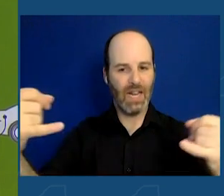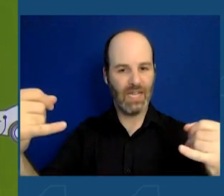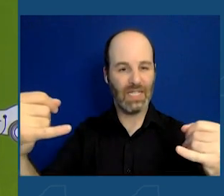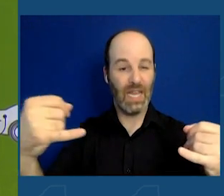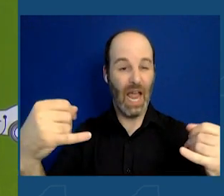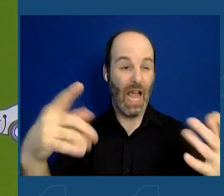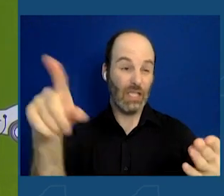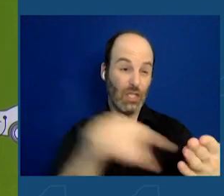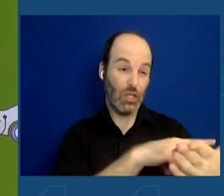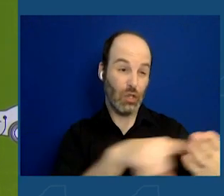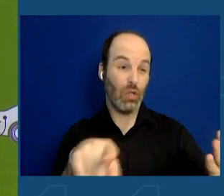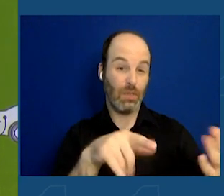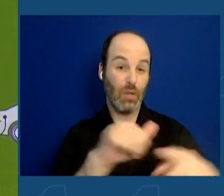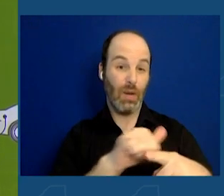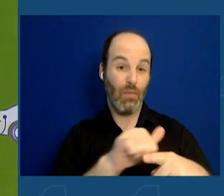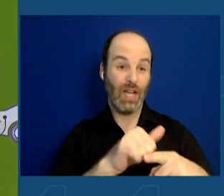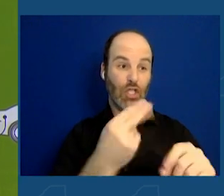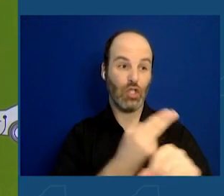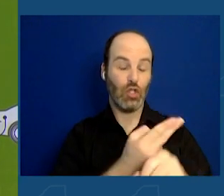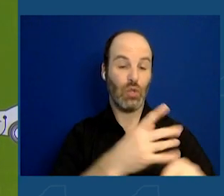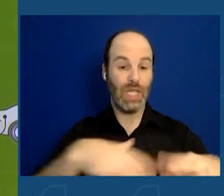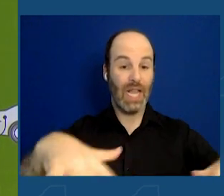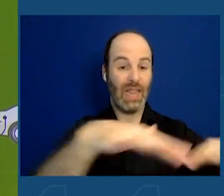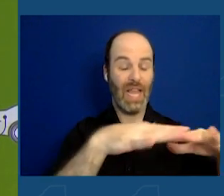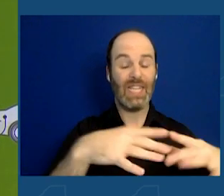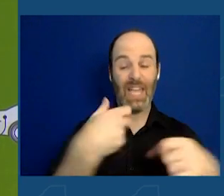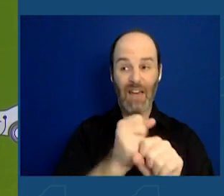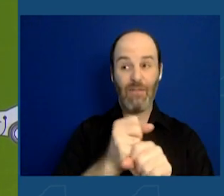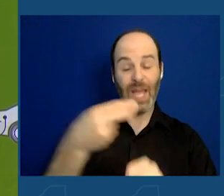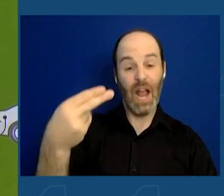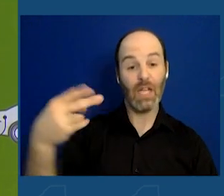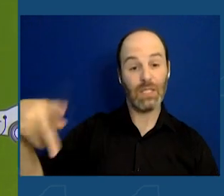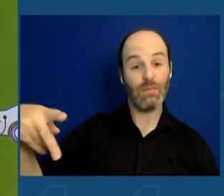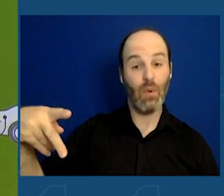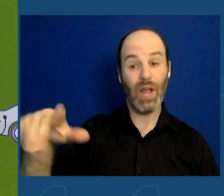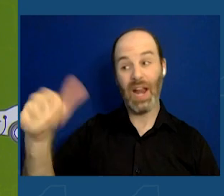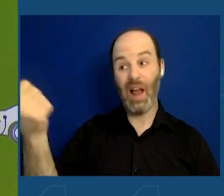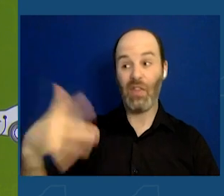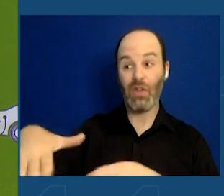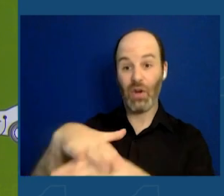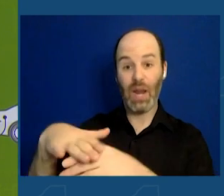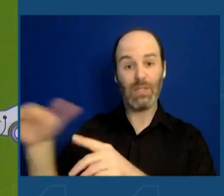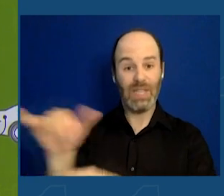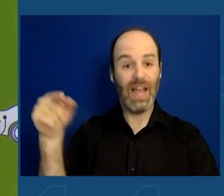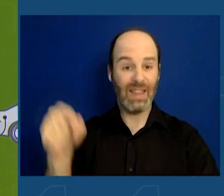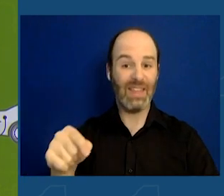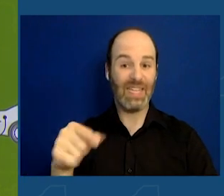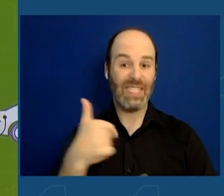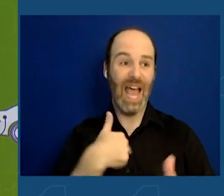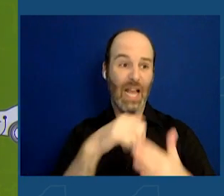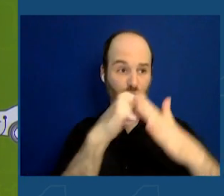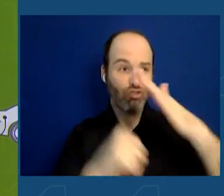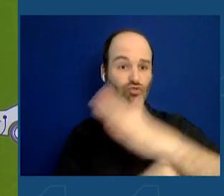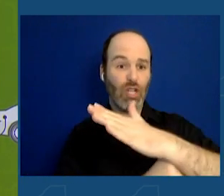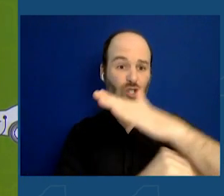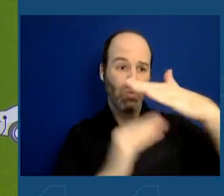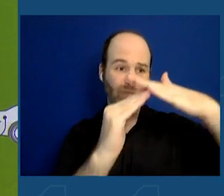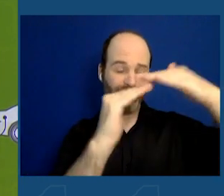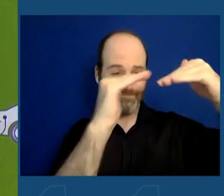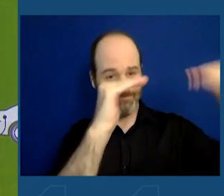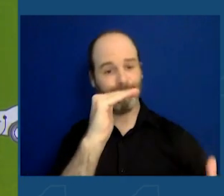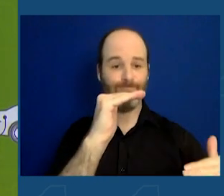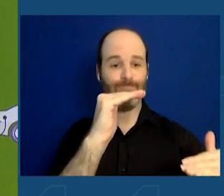practices, have put Hunts Point and neighborhoods like this throughout the city at a structural disadvantage.